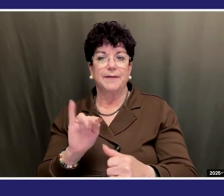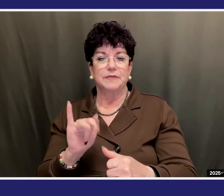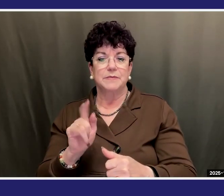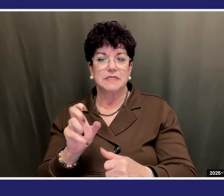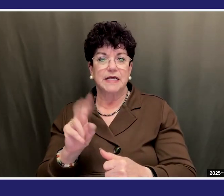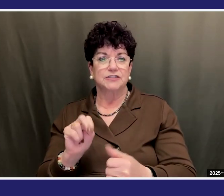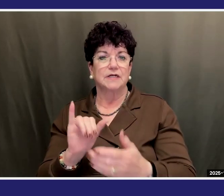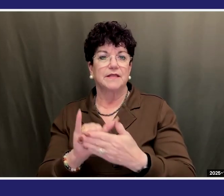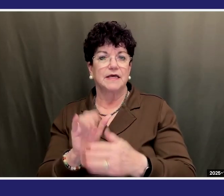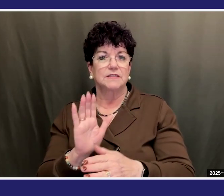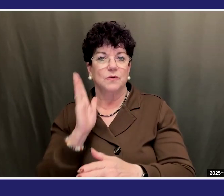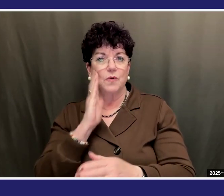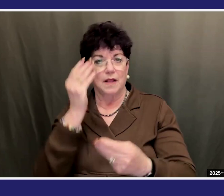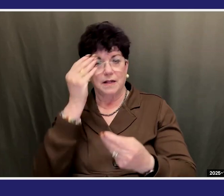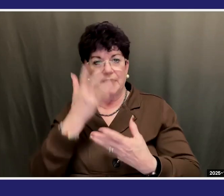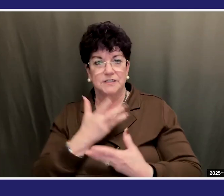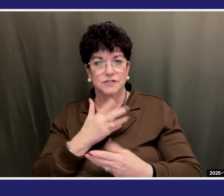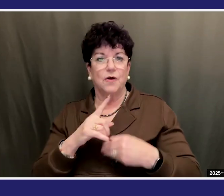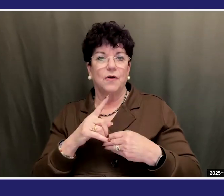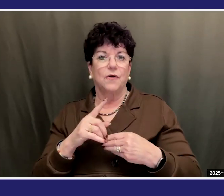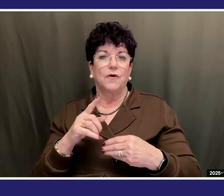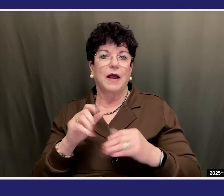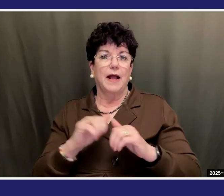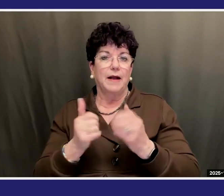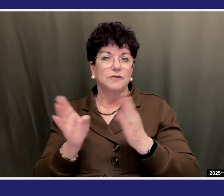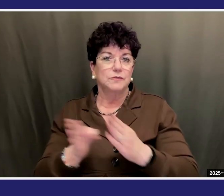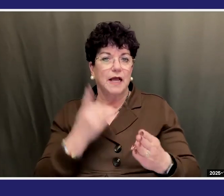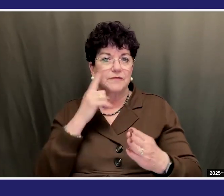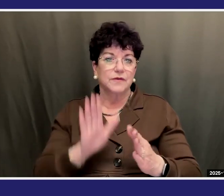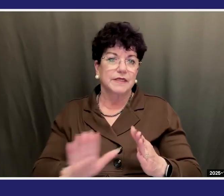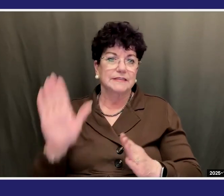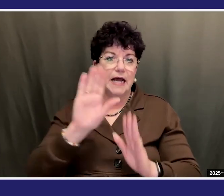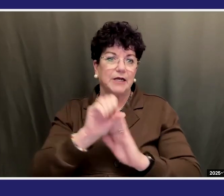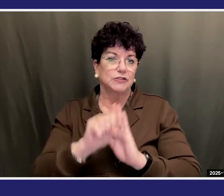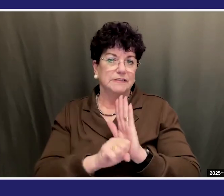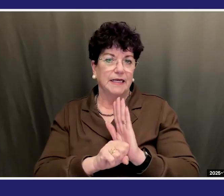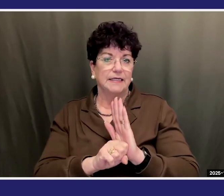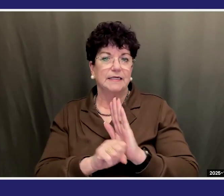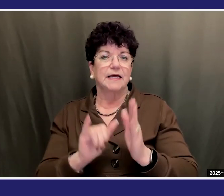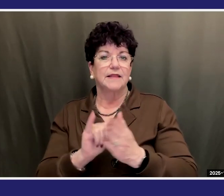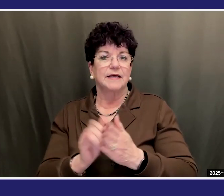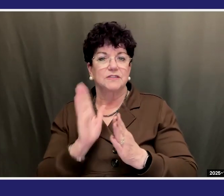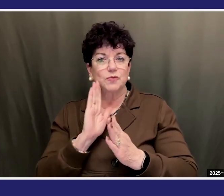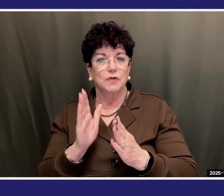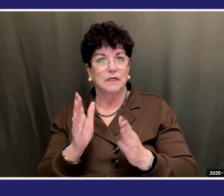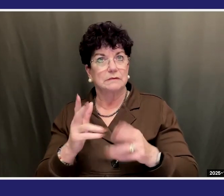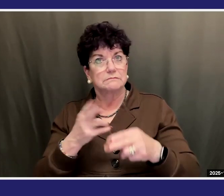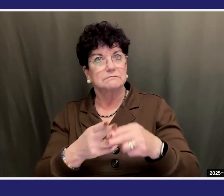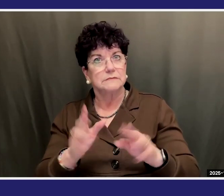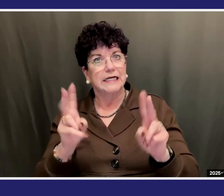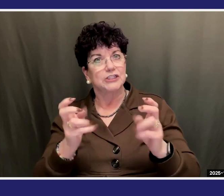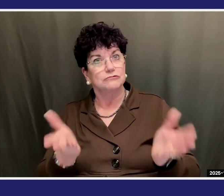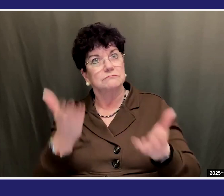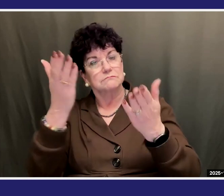inform CDPH BHSA statewide planning. This group is intended to just elevate issues. California is a